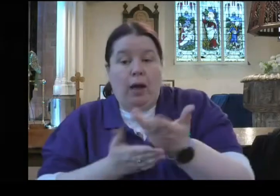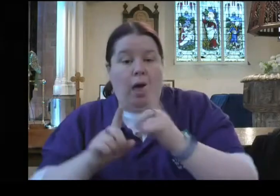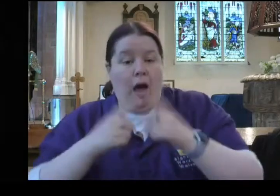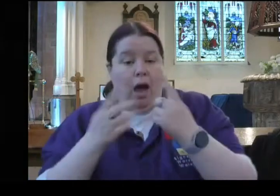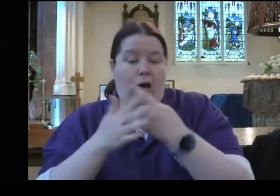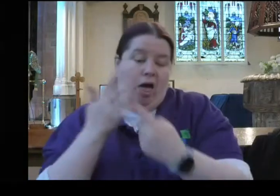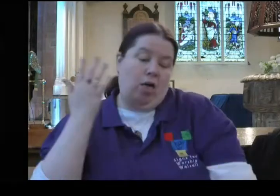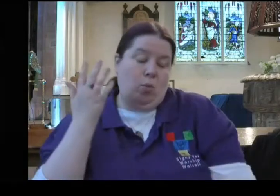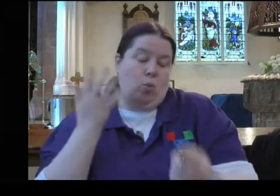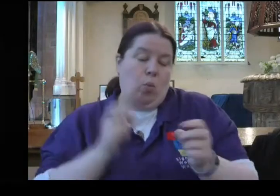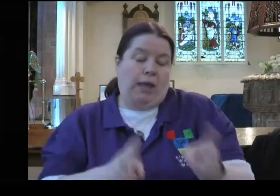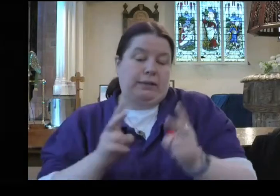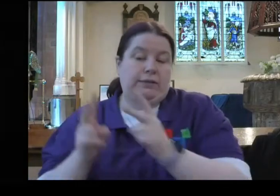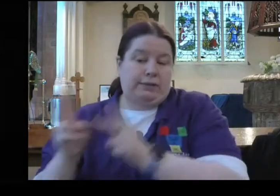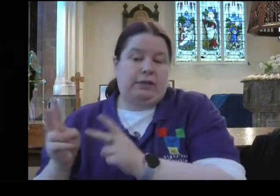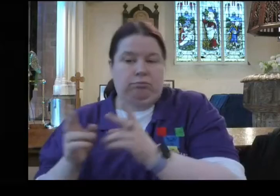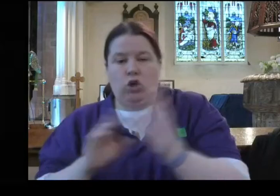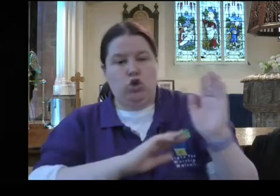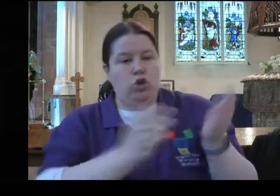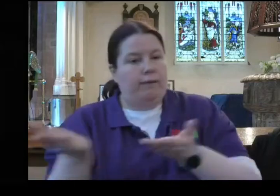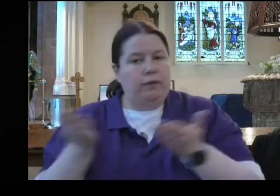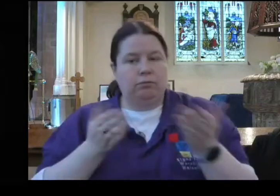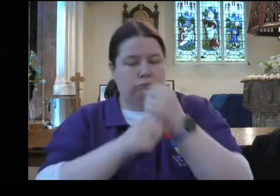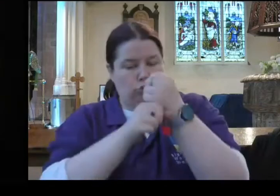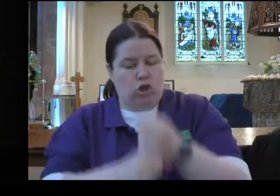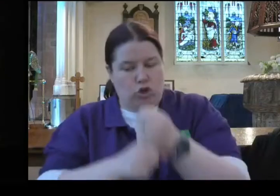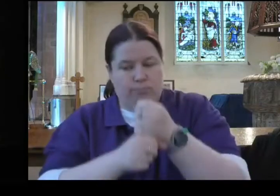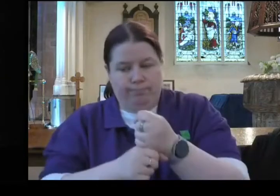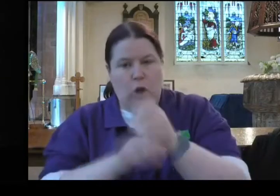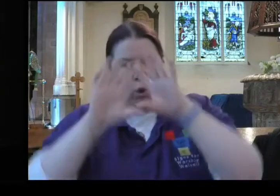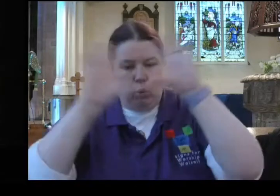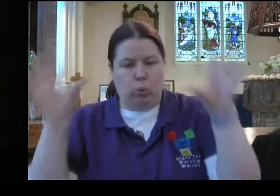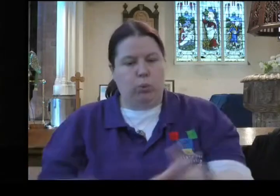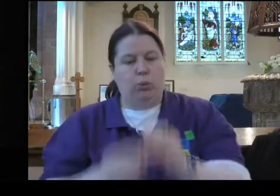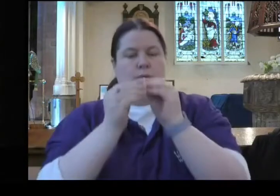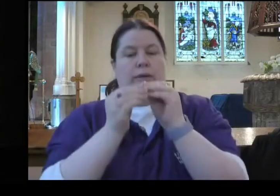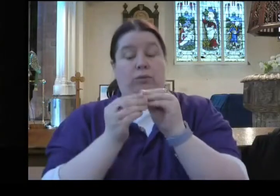well. So in conclusion, when it comes to giving